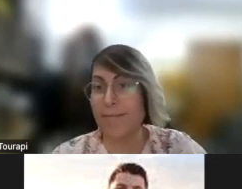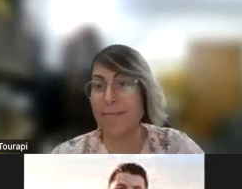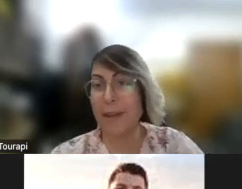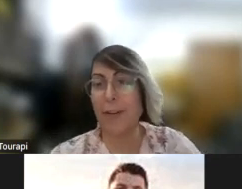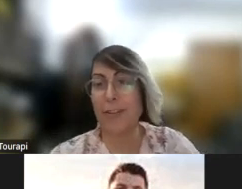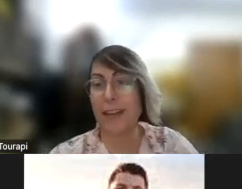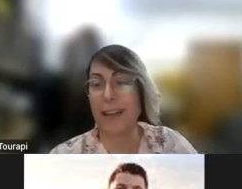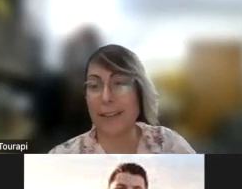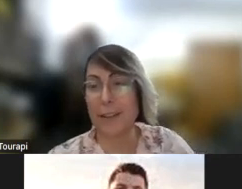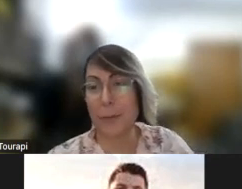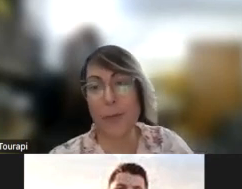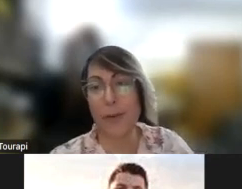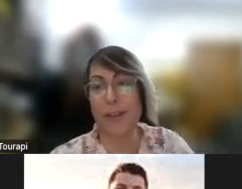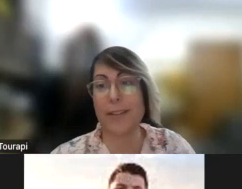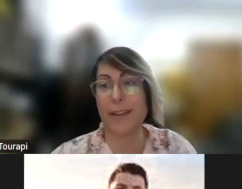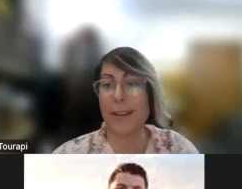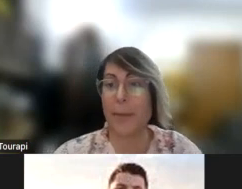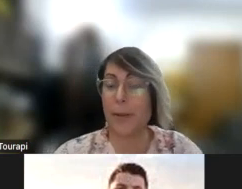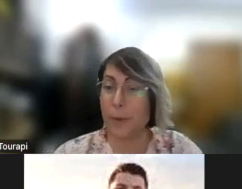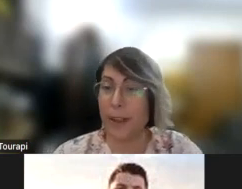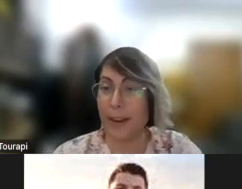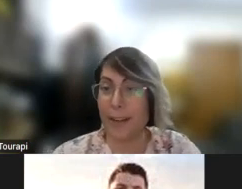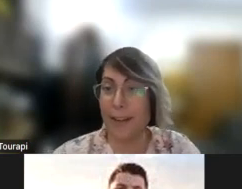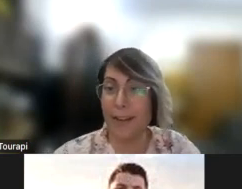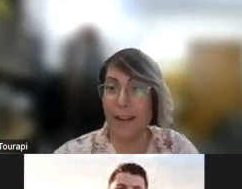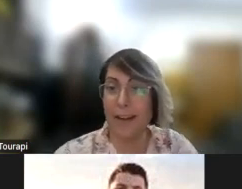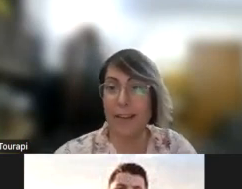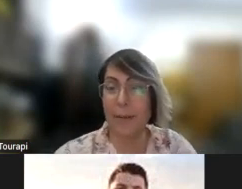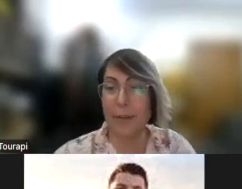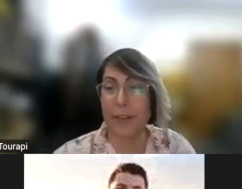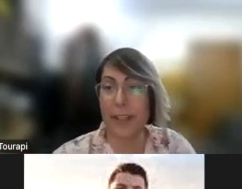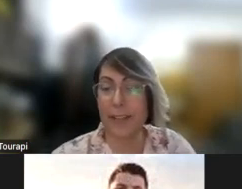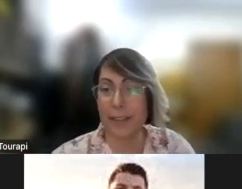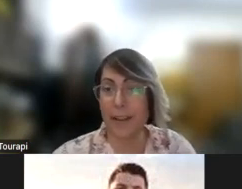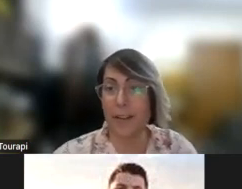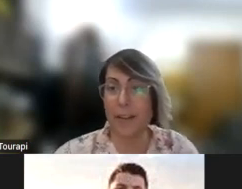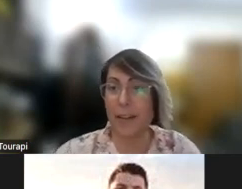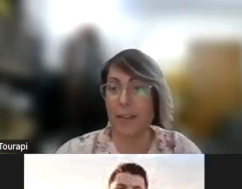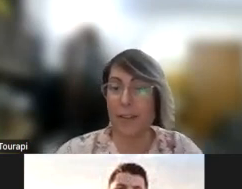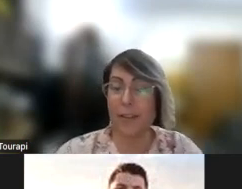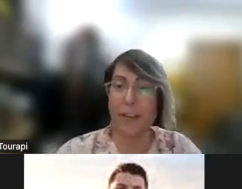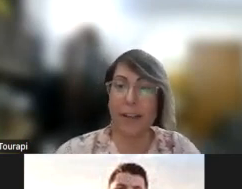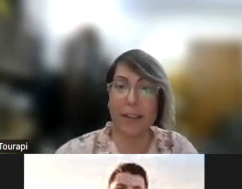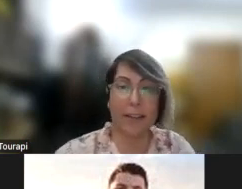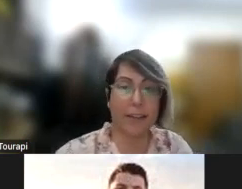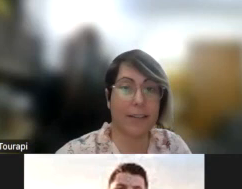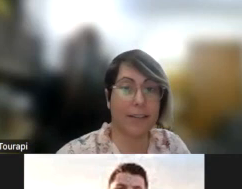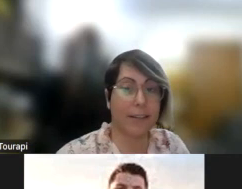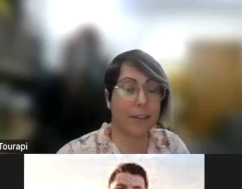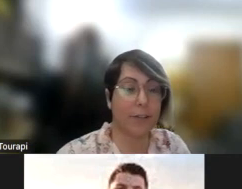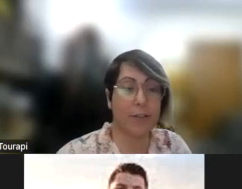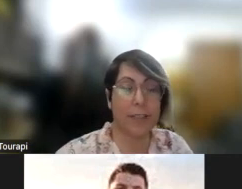love them because Yes, they get small birds and the belobuya. yes, They put the nets there or the verga